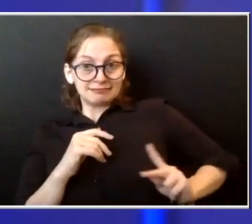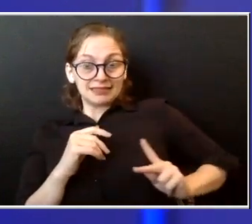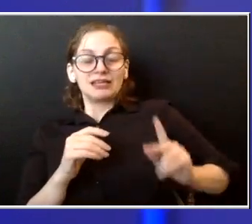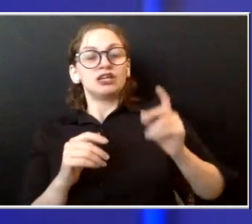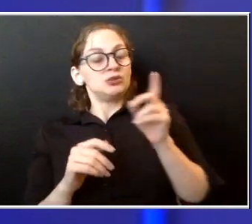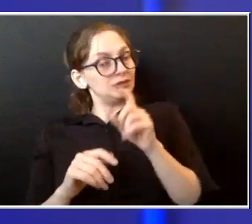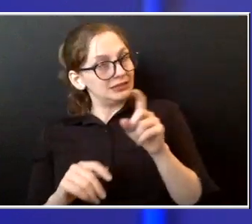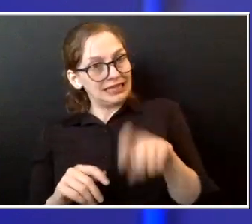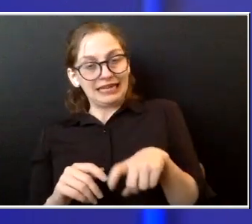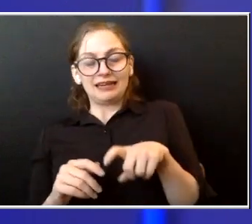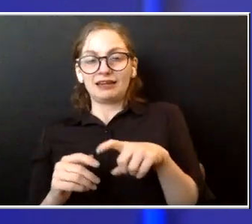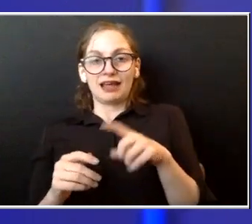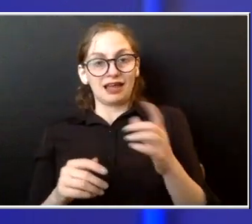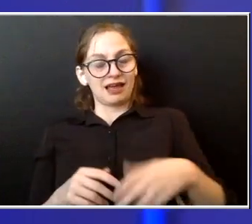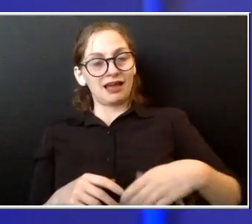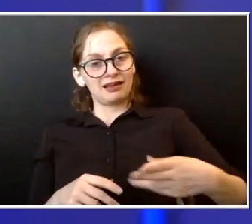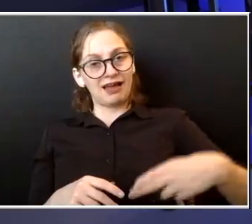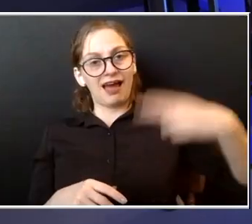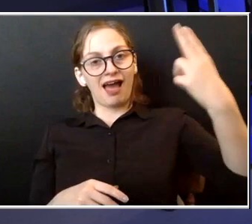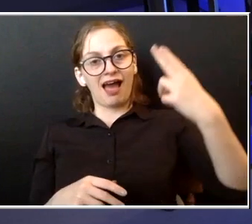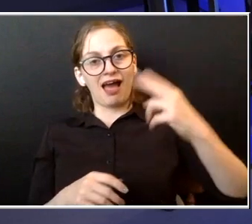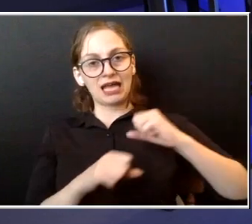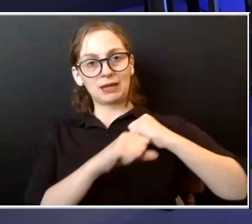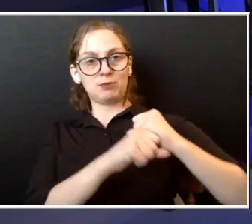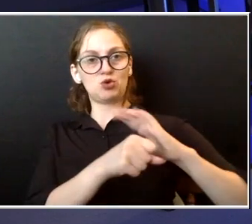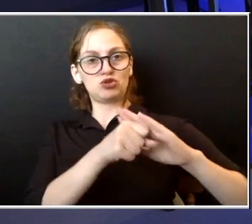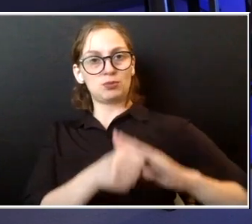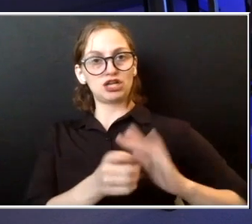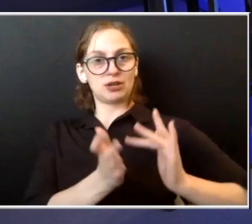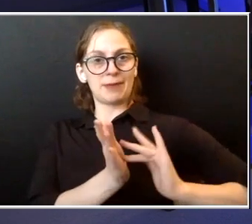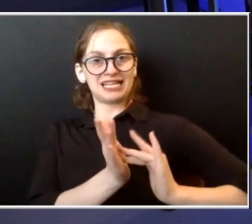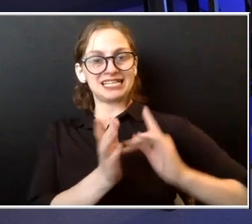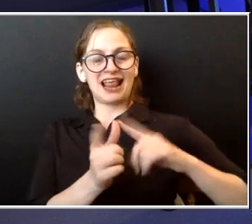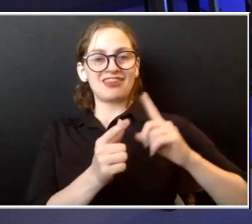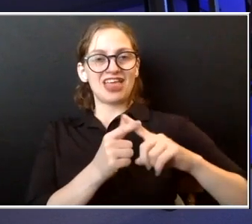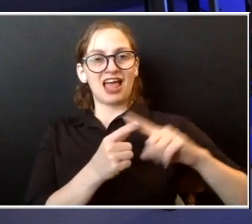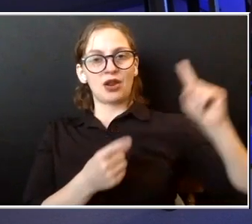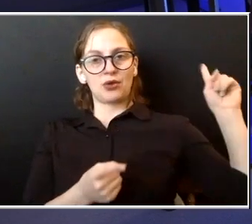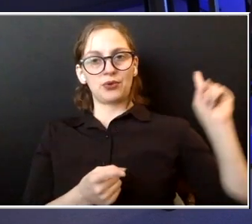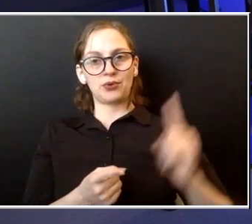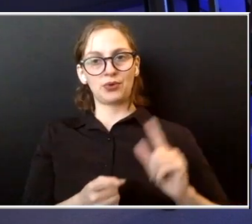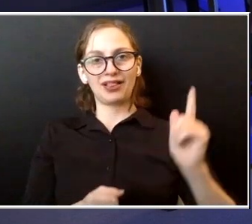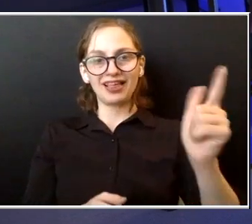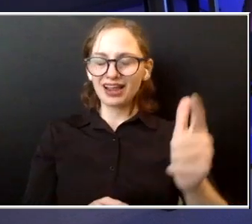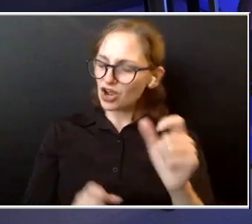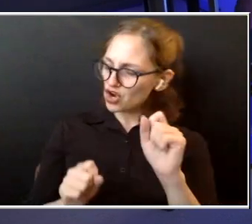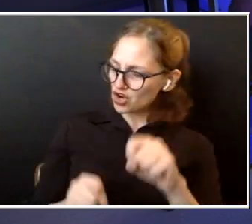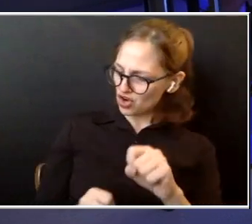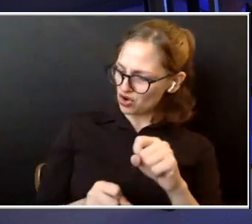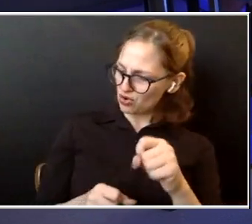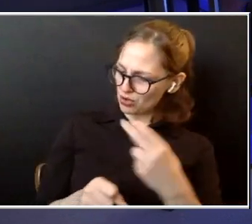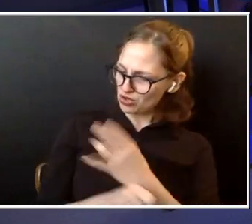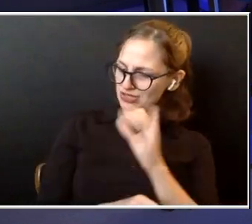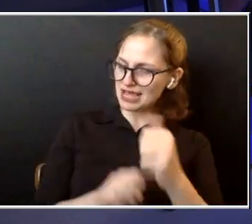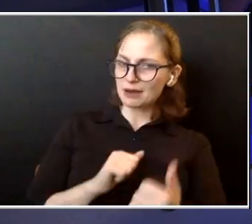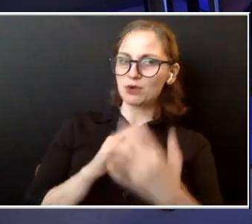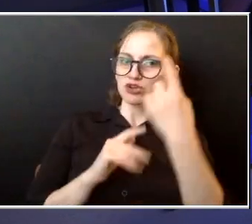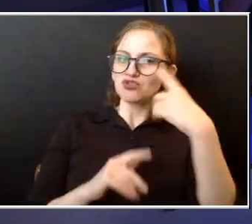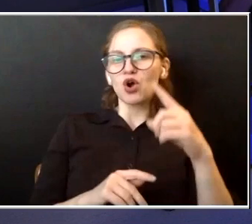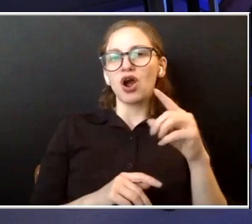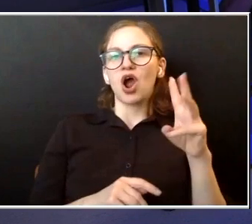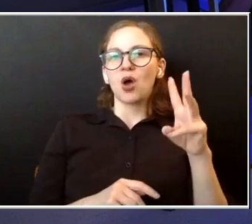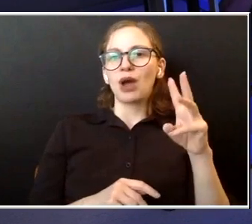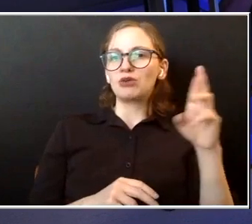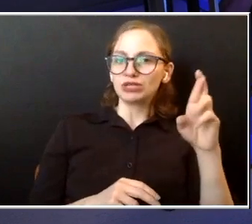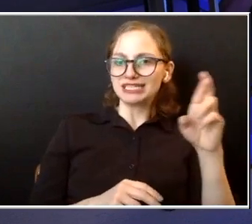to a lower level as time goes on. I wonder if we could do that for a wide receiver with the Chiefs. What do you think? Maybe just Whoa! No, in trouble